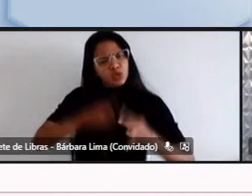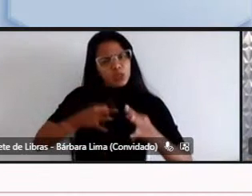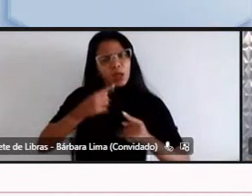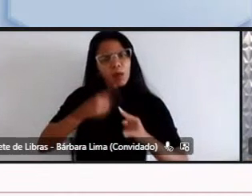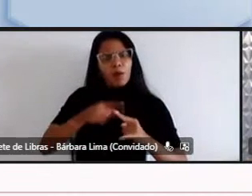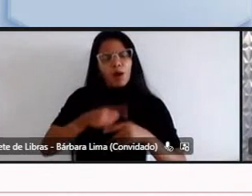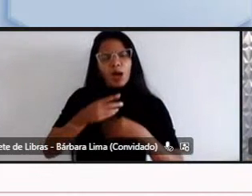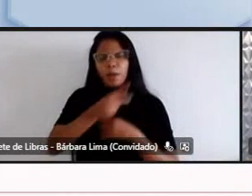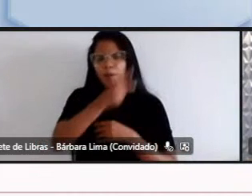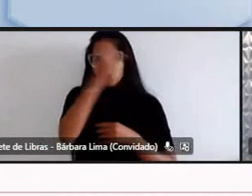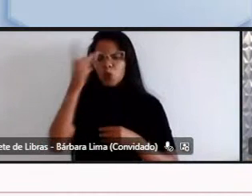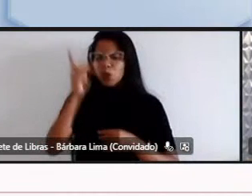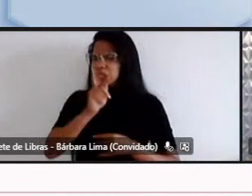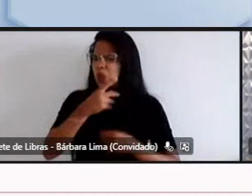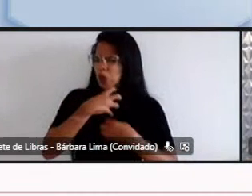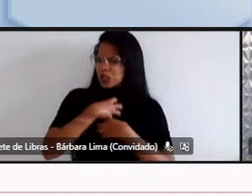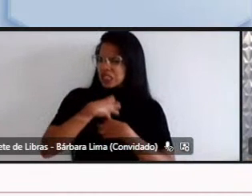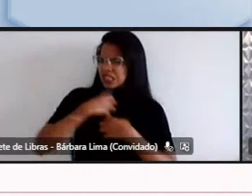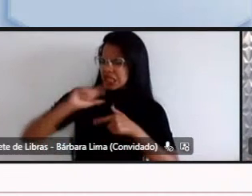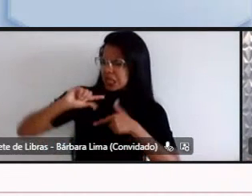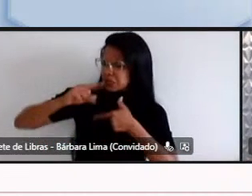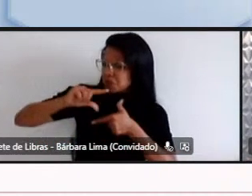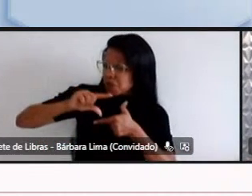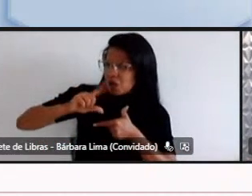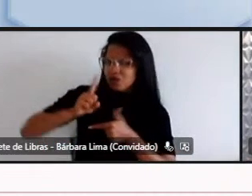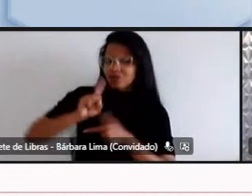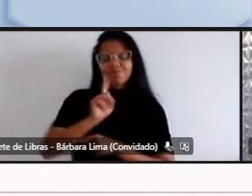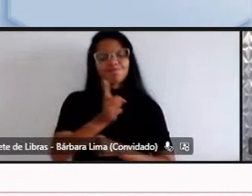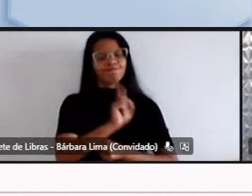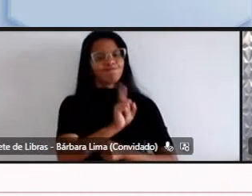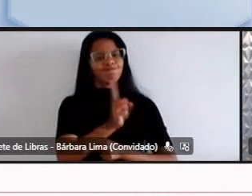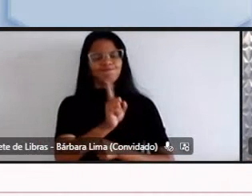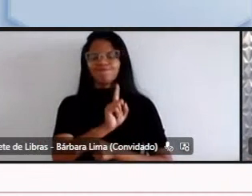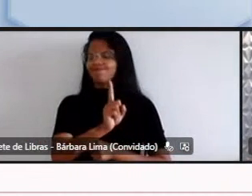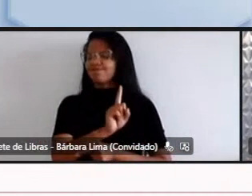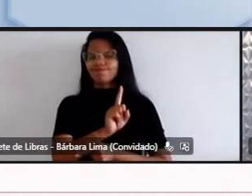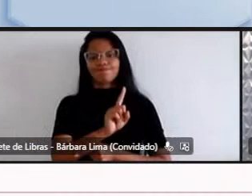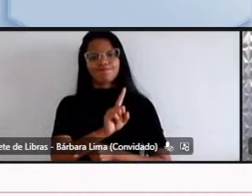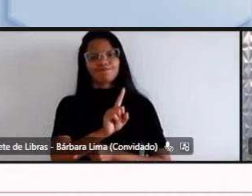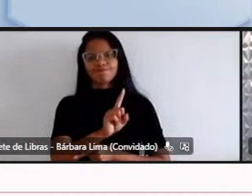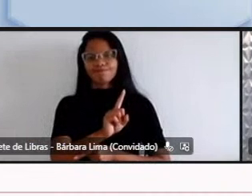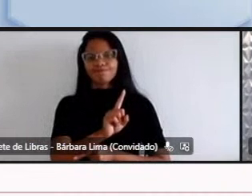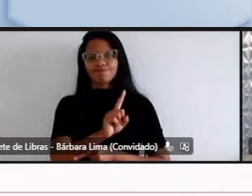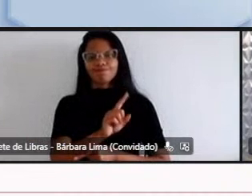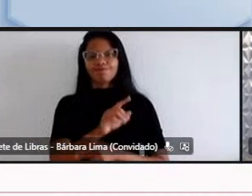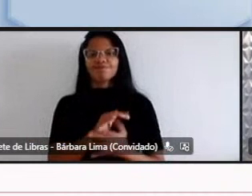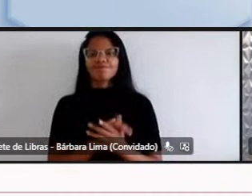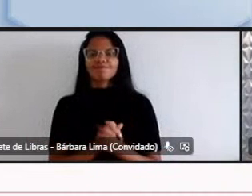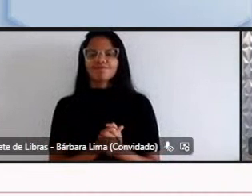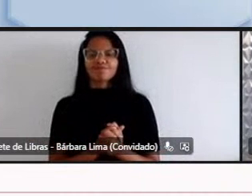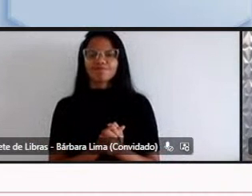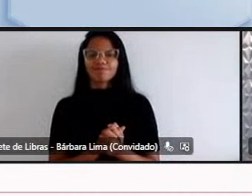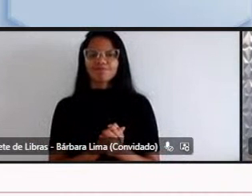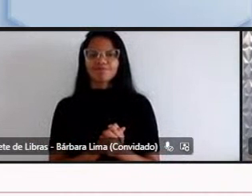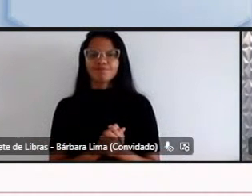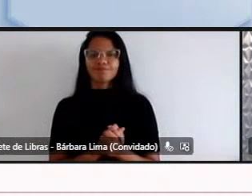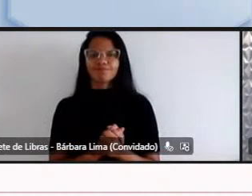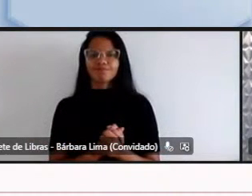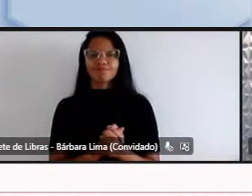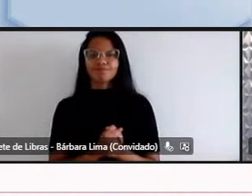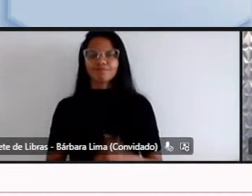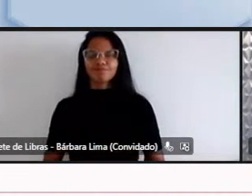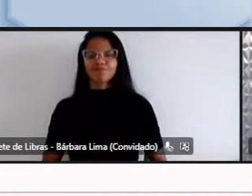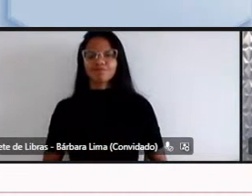dentro do sistema de justiça tradicional. And the things that victims say to